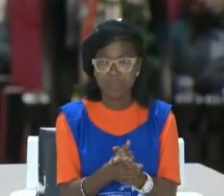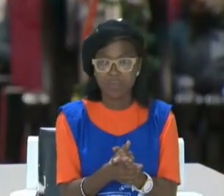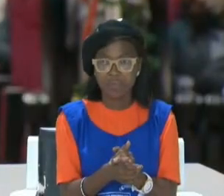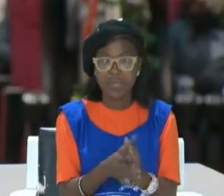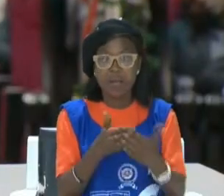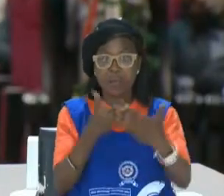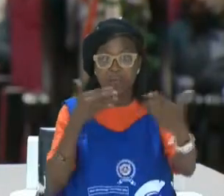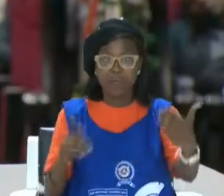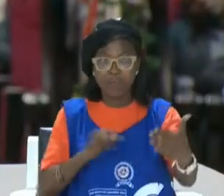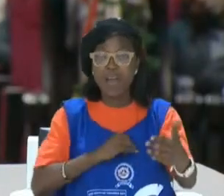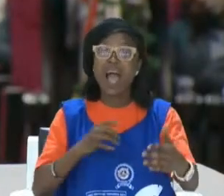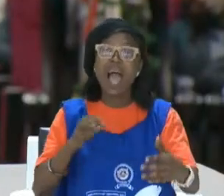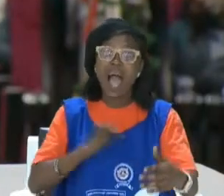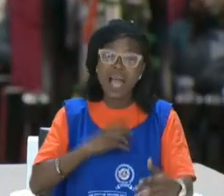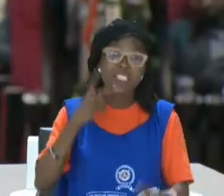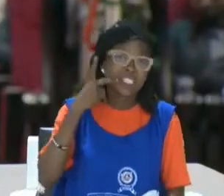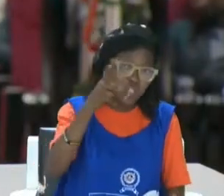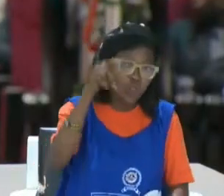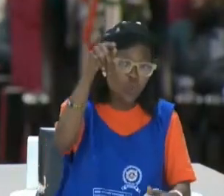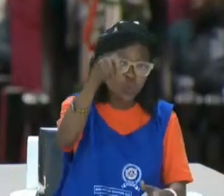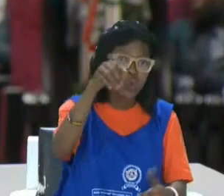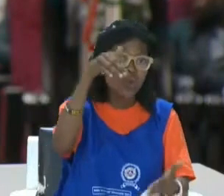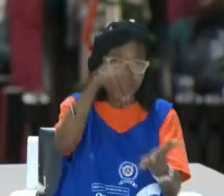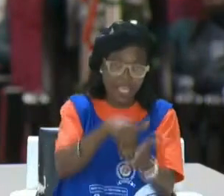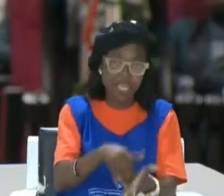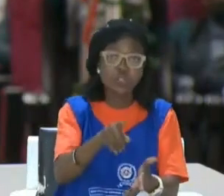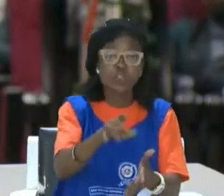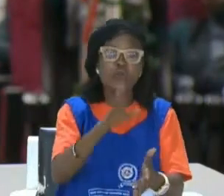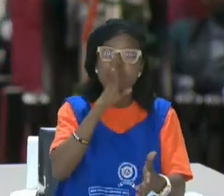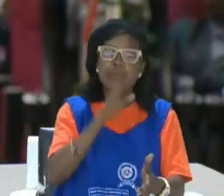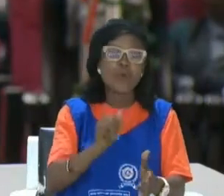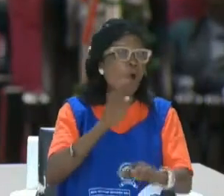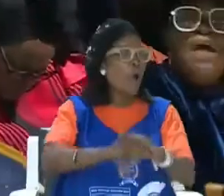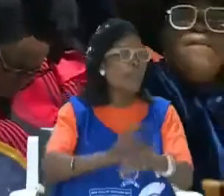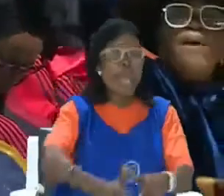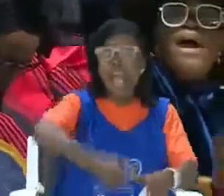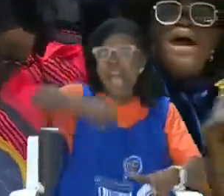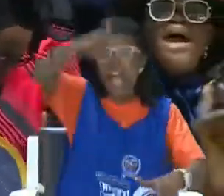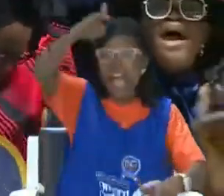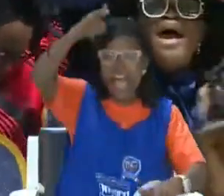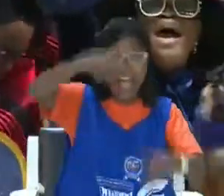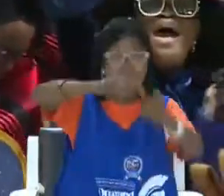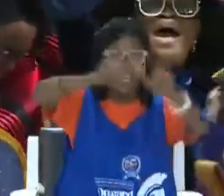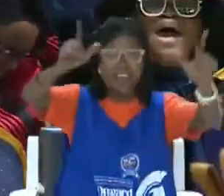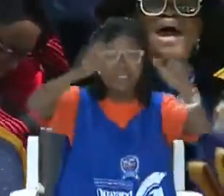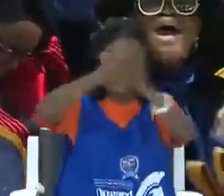Before I see you again, you will be on a higher level.